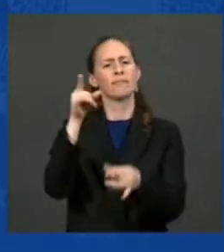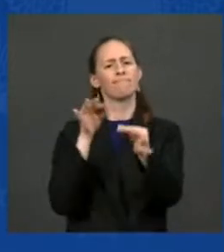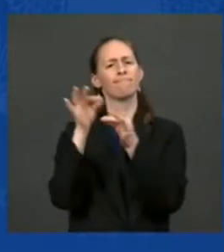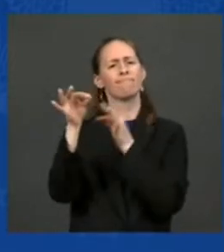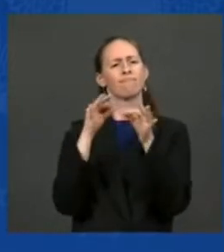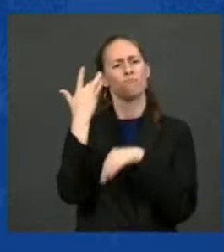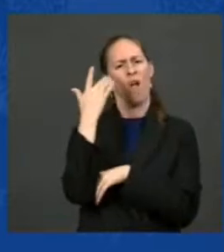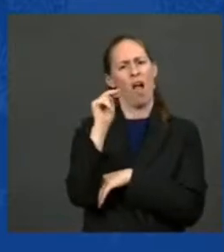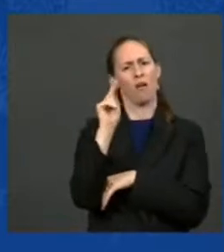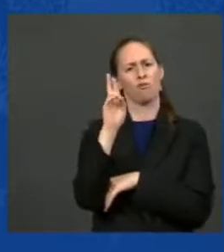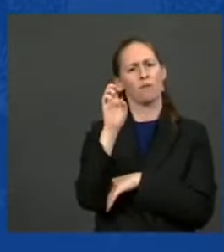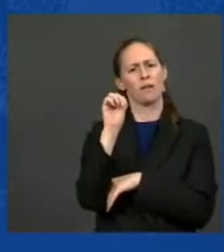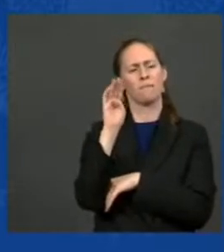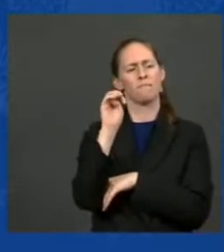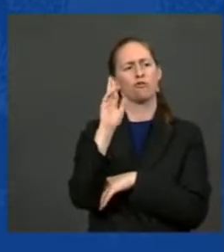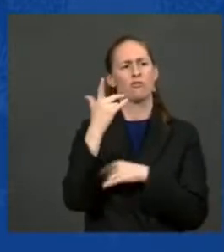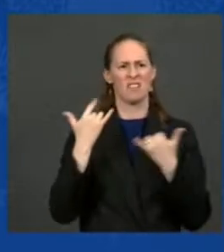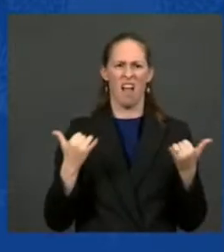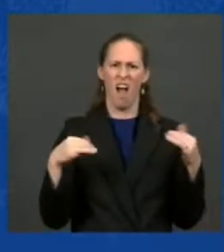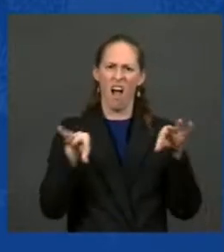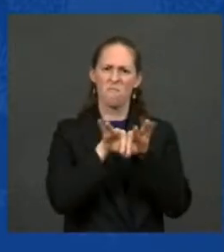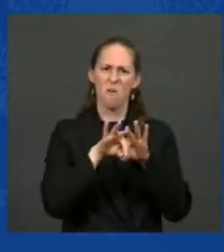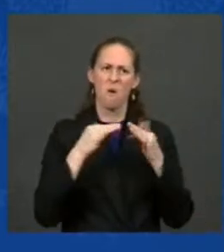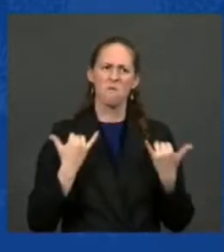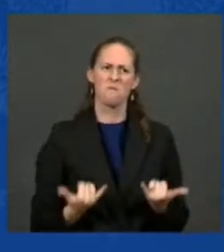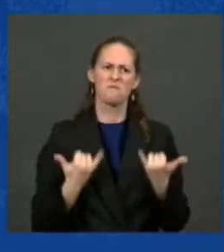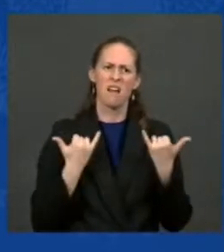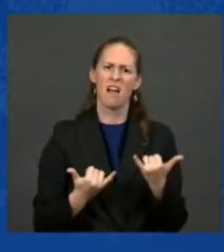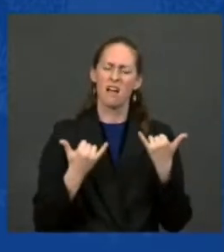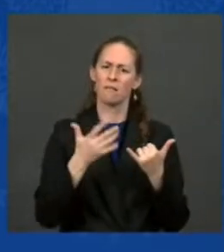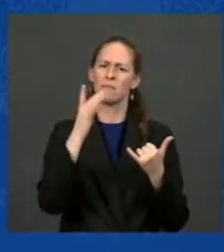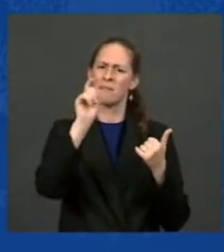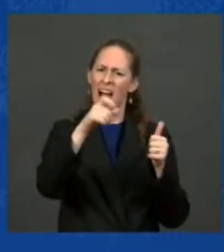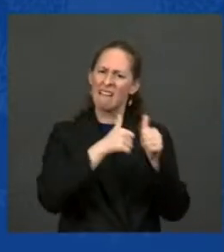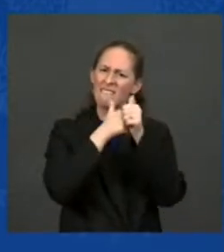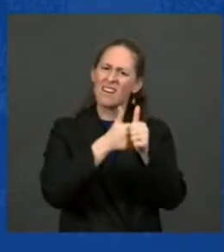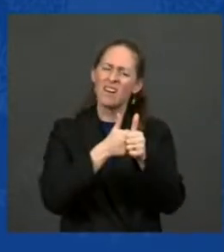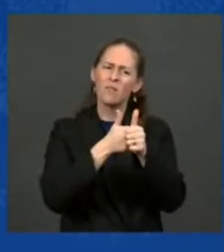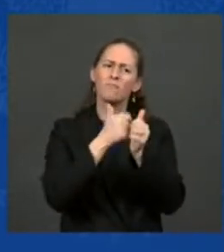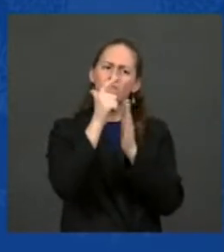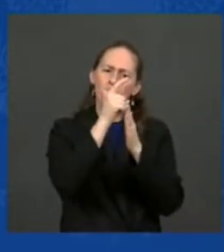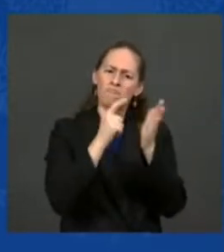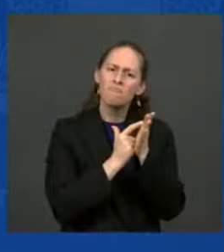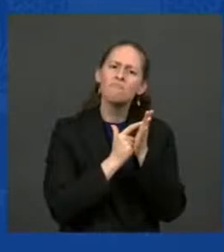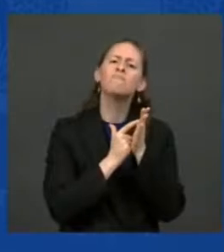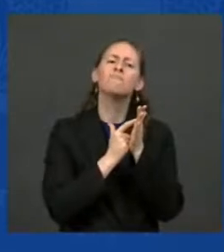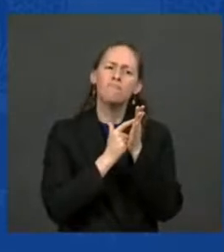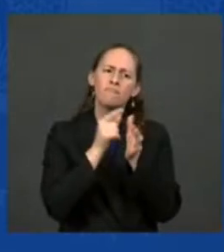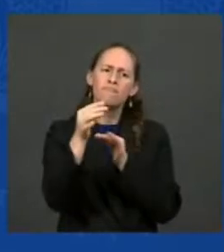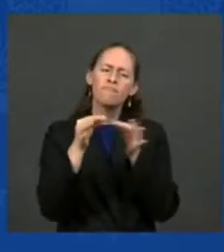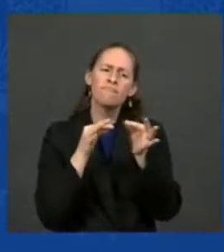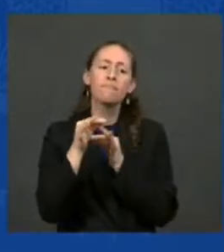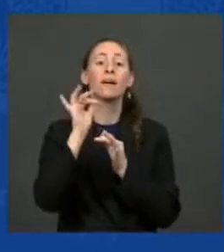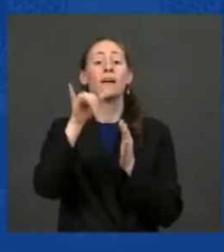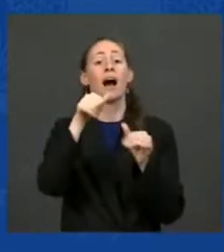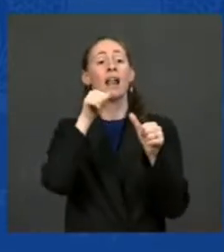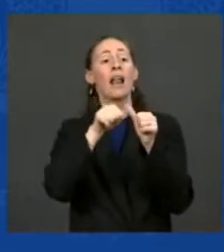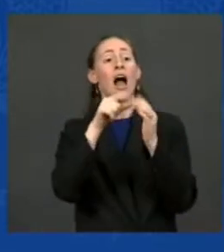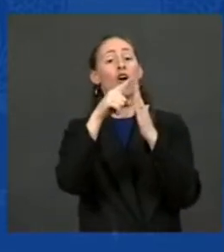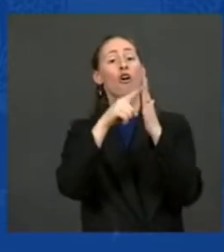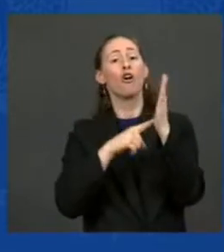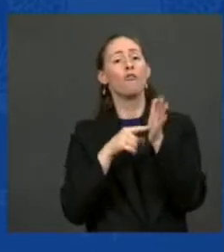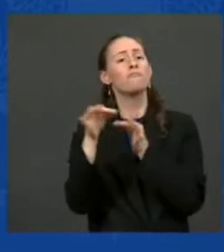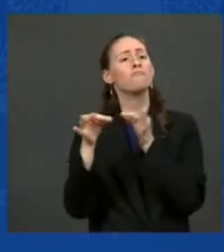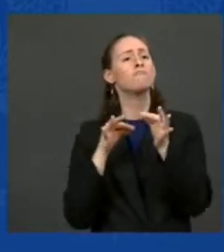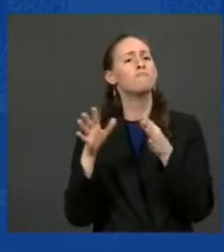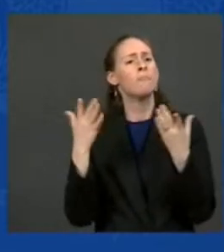my view, with all who value the rule of law. And further, that letter explains the huge impact that Nuremberg had on my